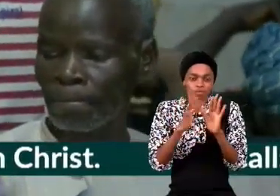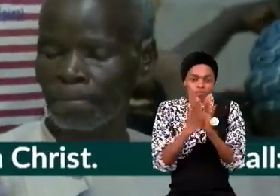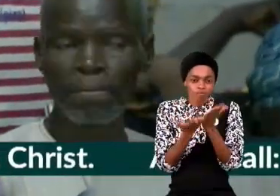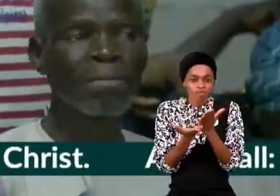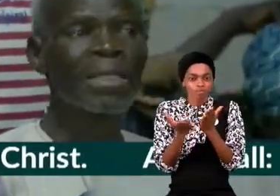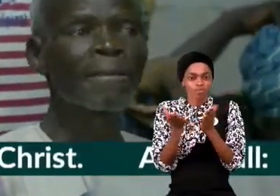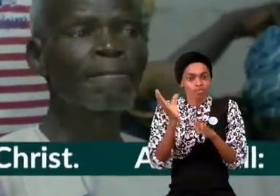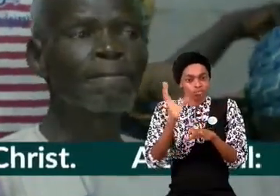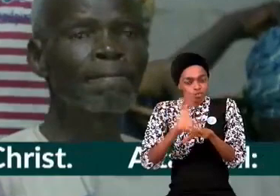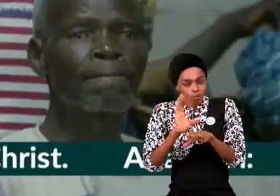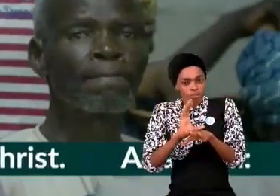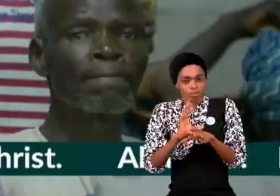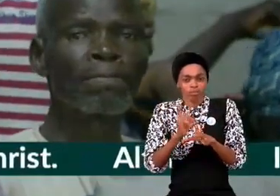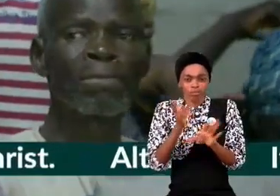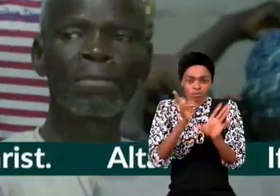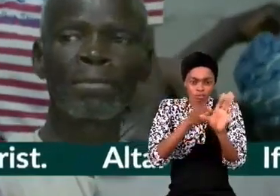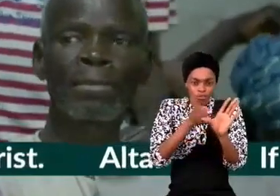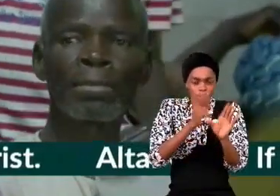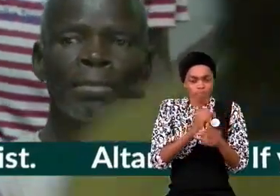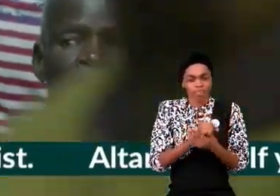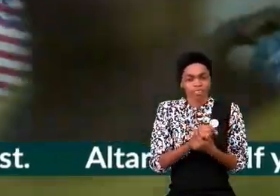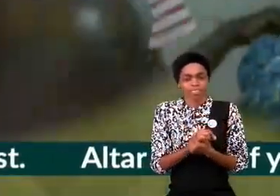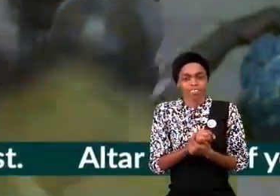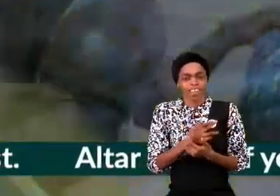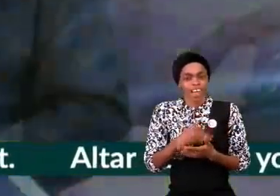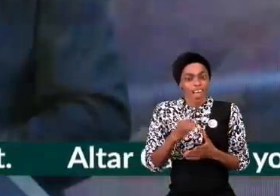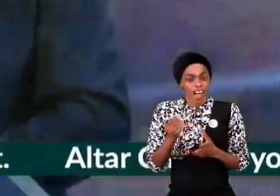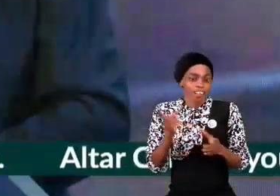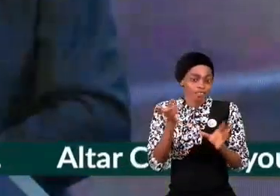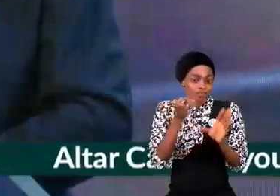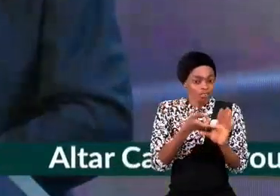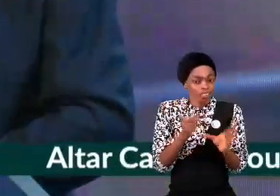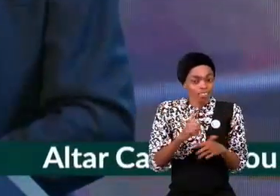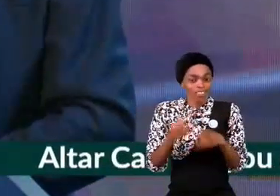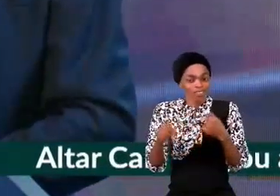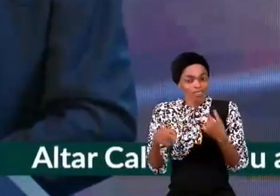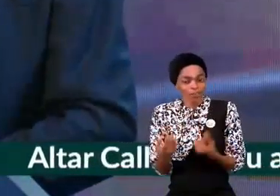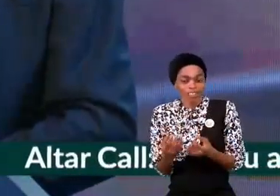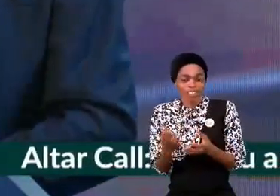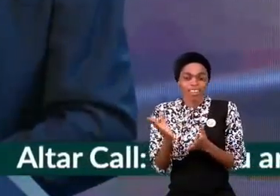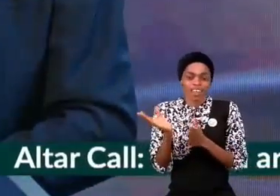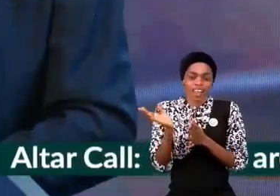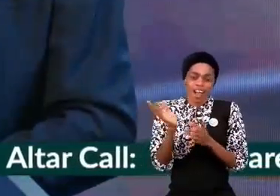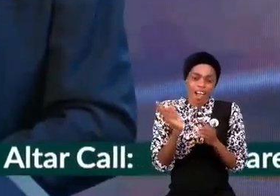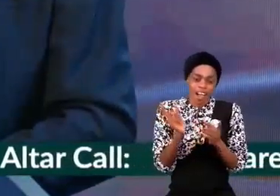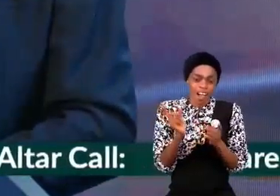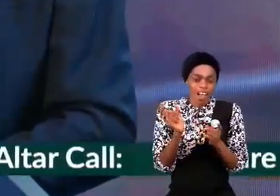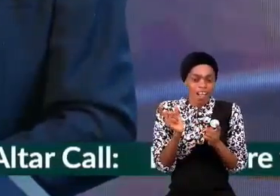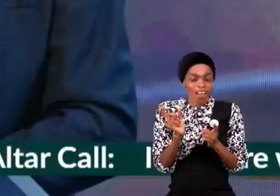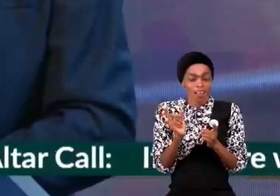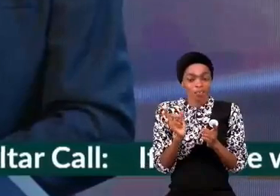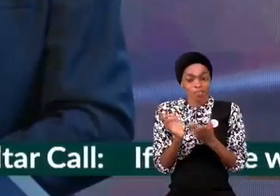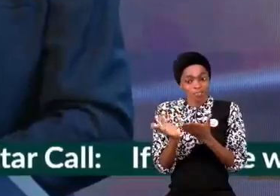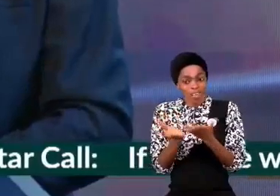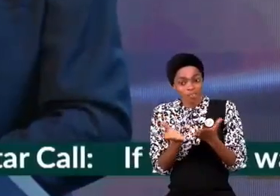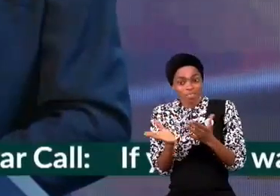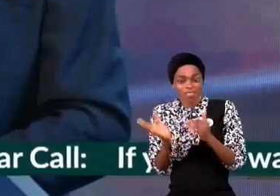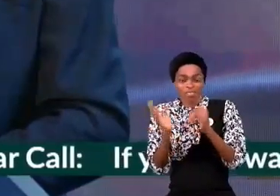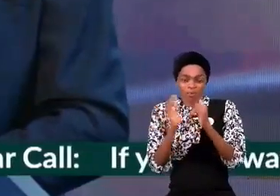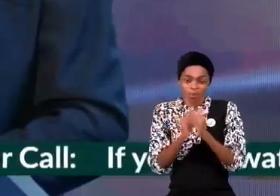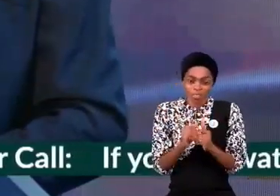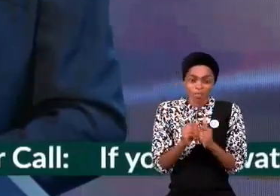Please, those that are at the far back, let's make sure when we